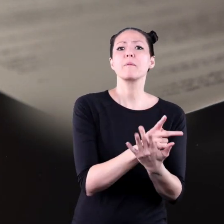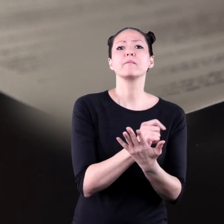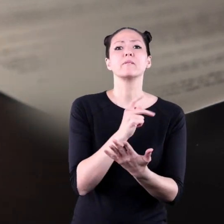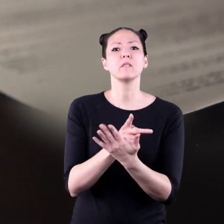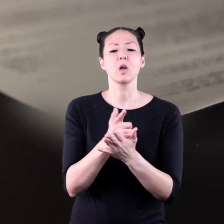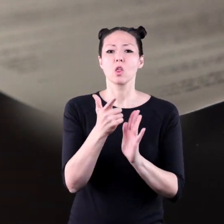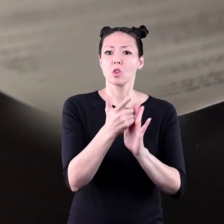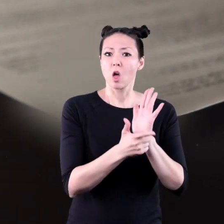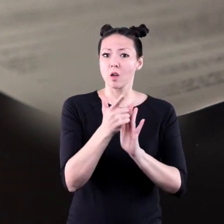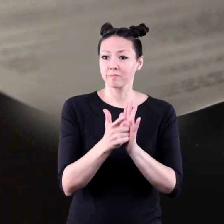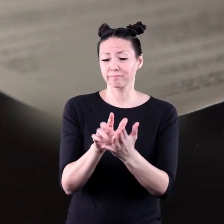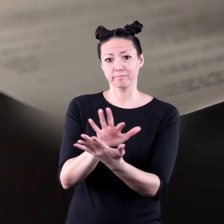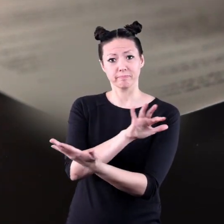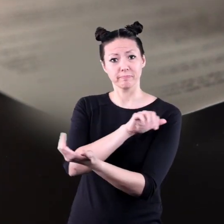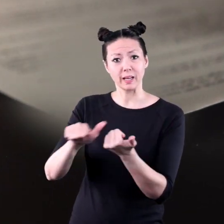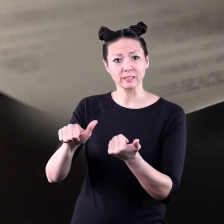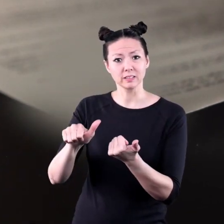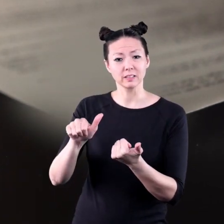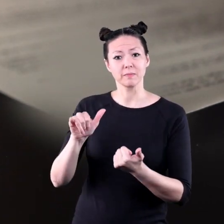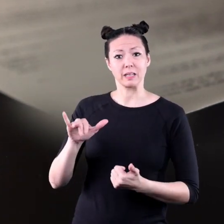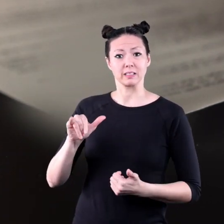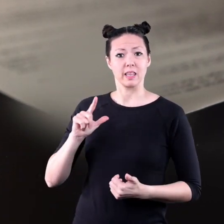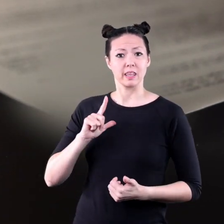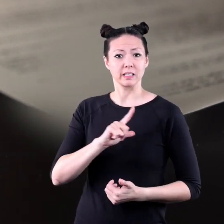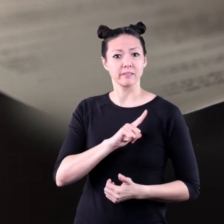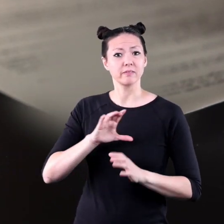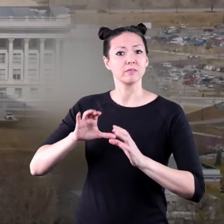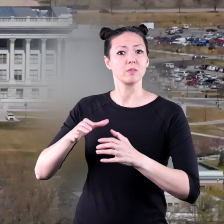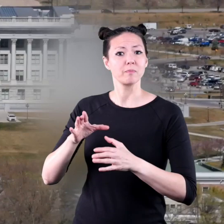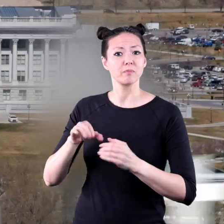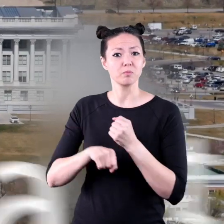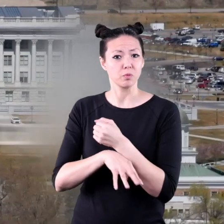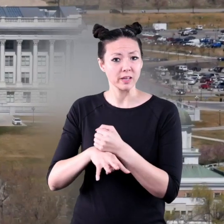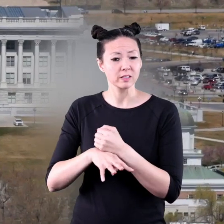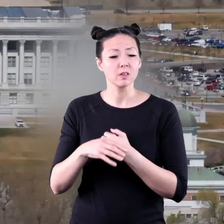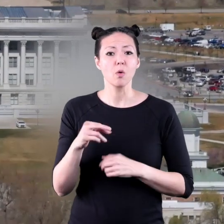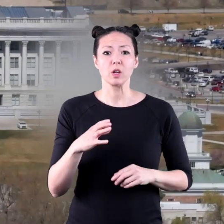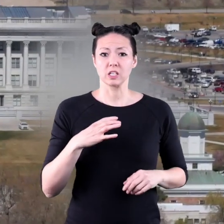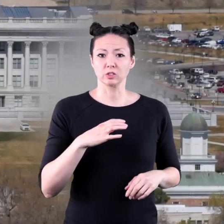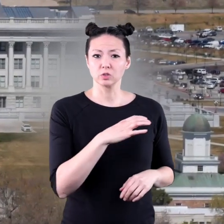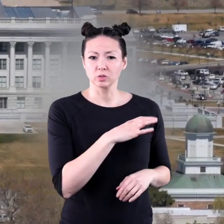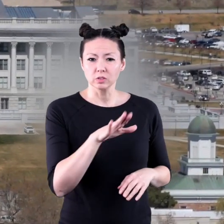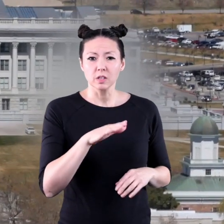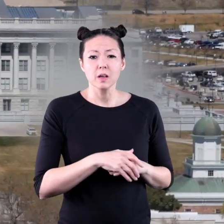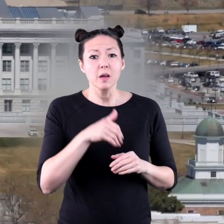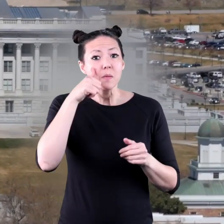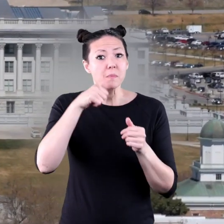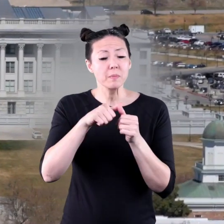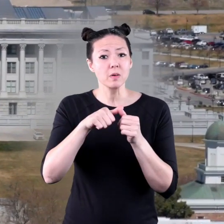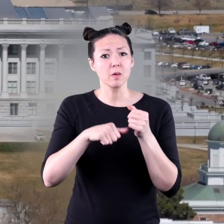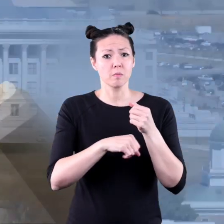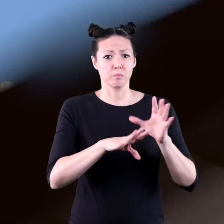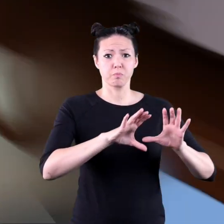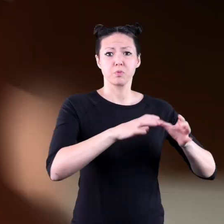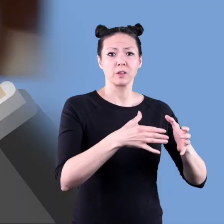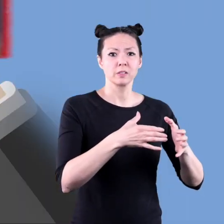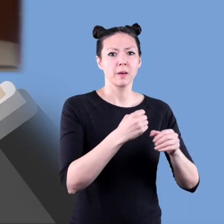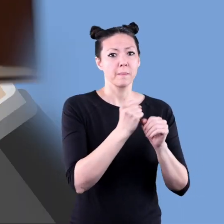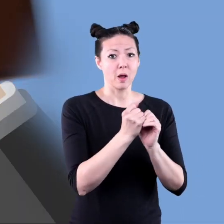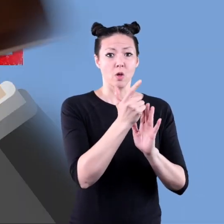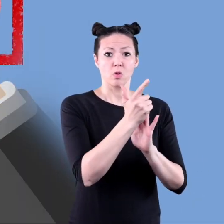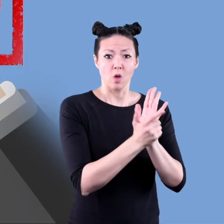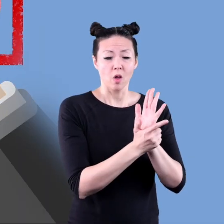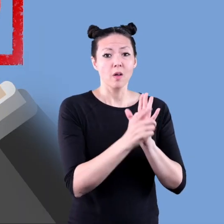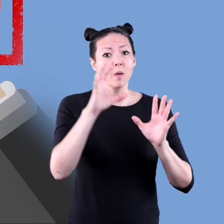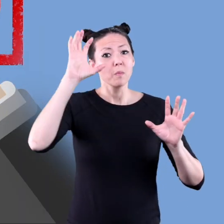are passed by the legislative branch or Congress. Remember, that's the branch that makes the laws. The President